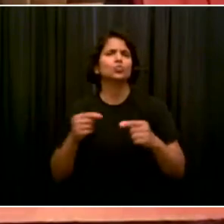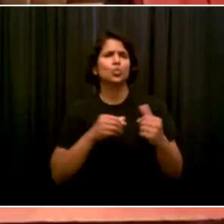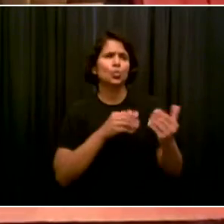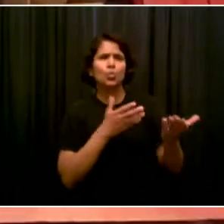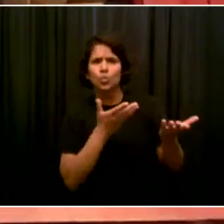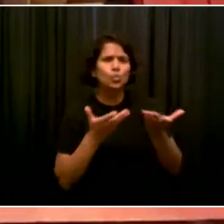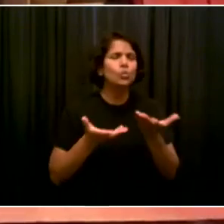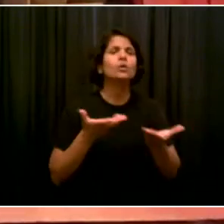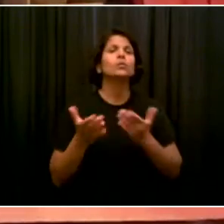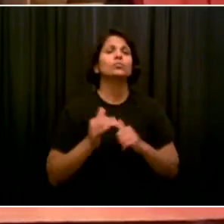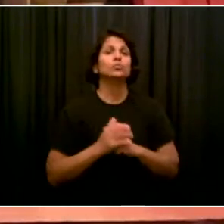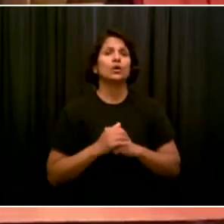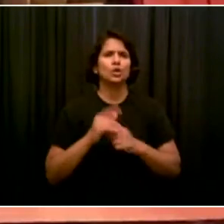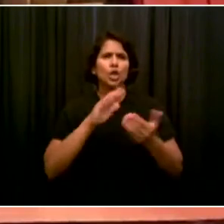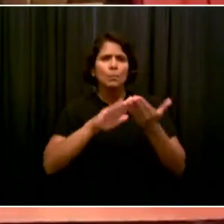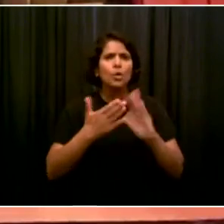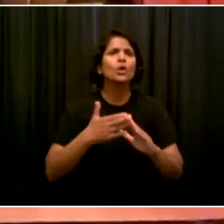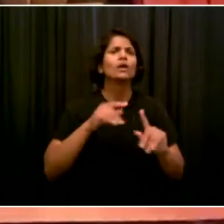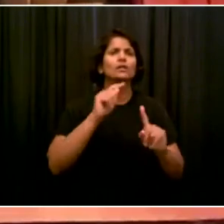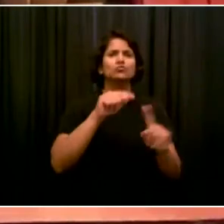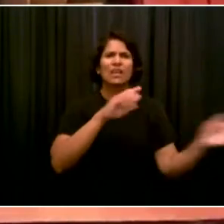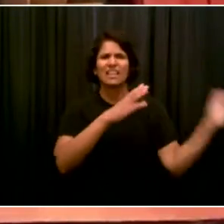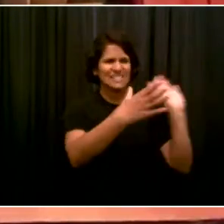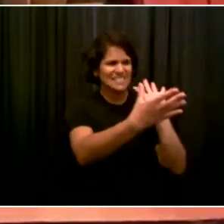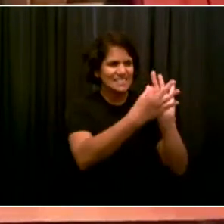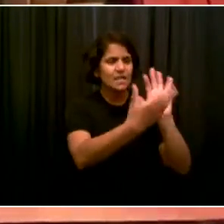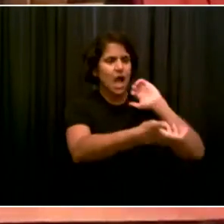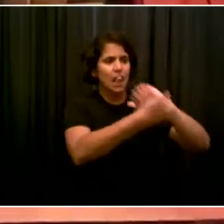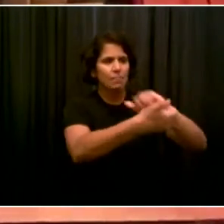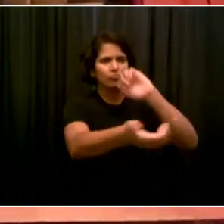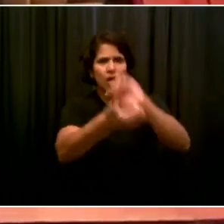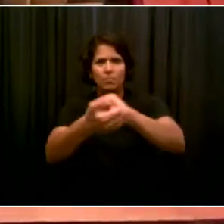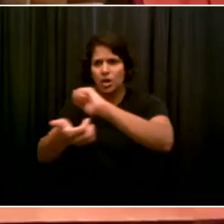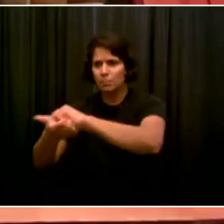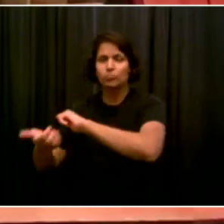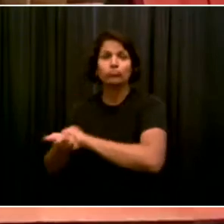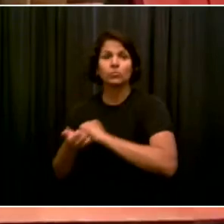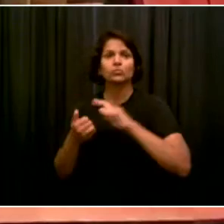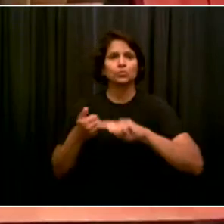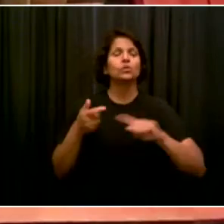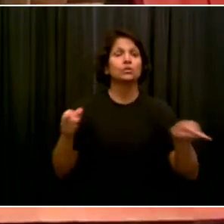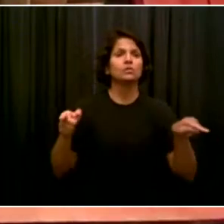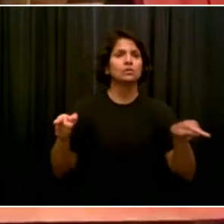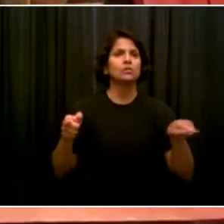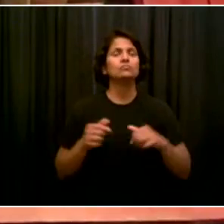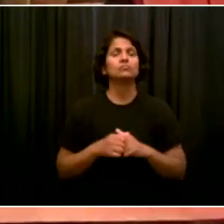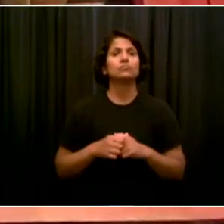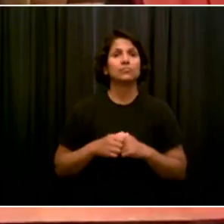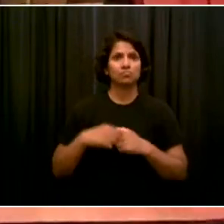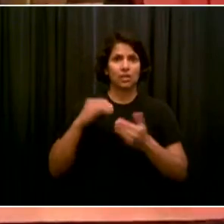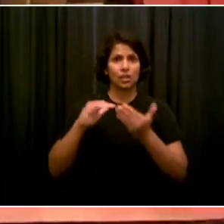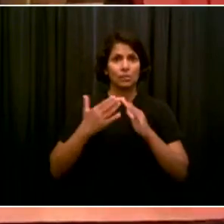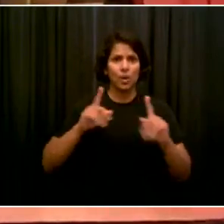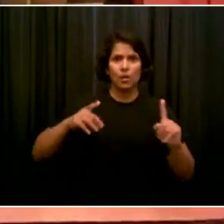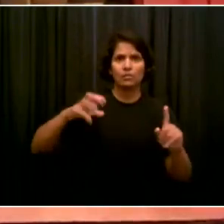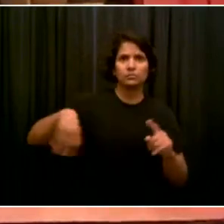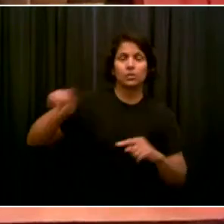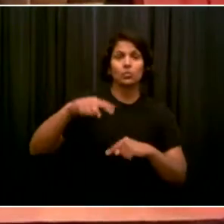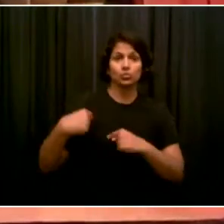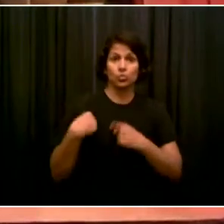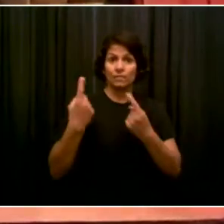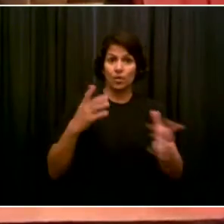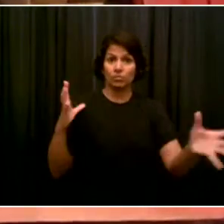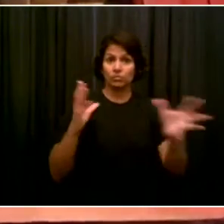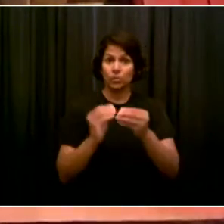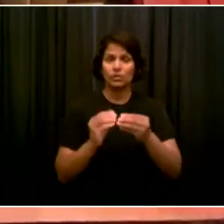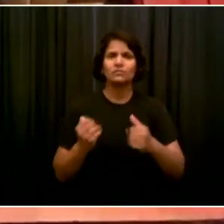communities together, communities that have, as Brian noted, been divided because of